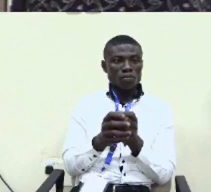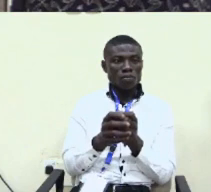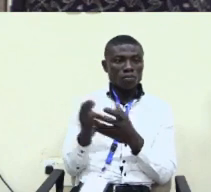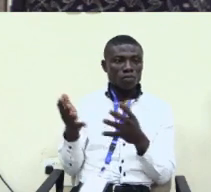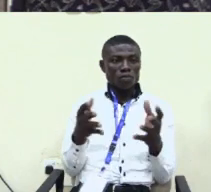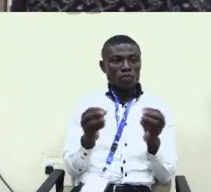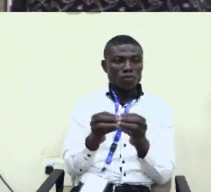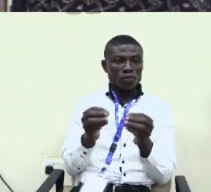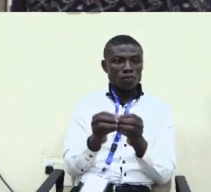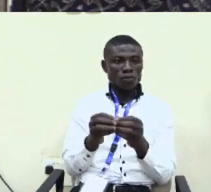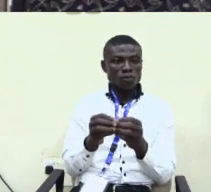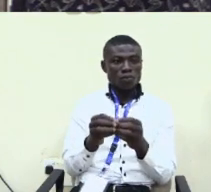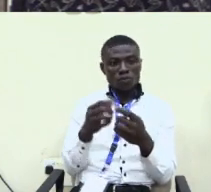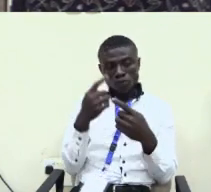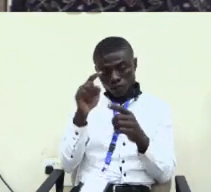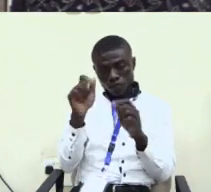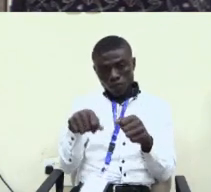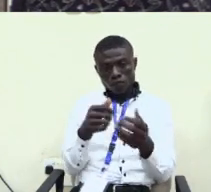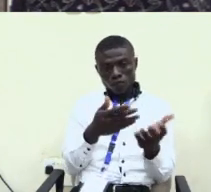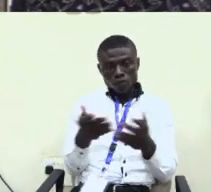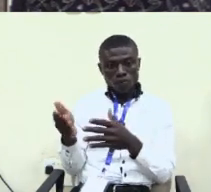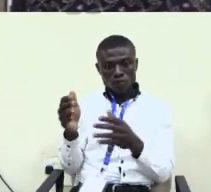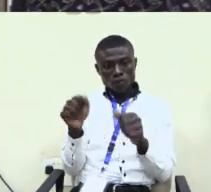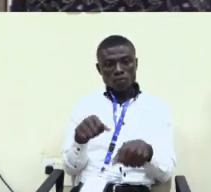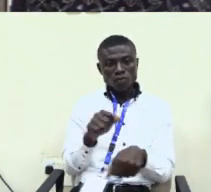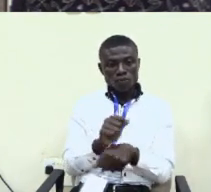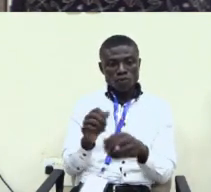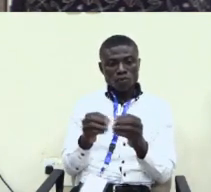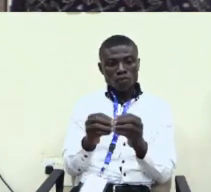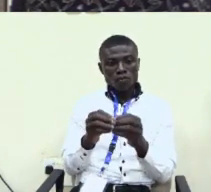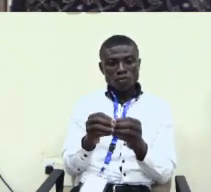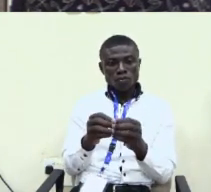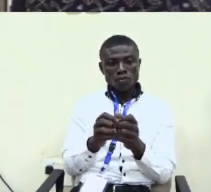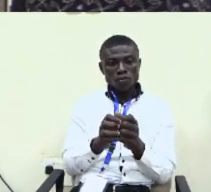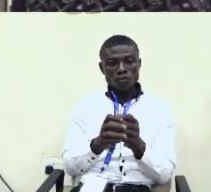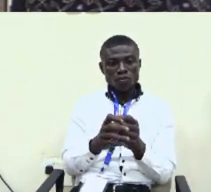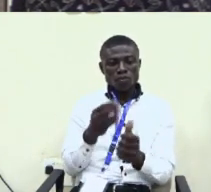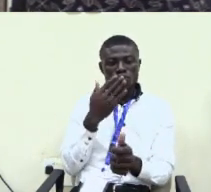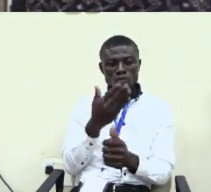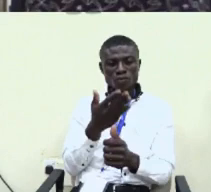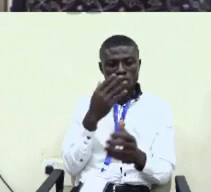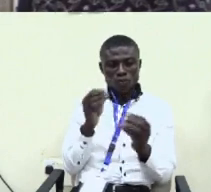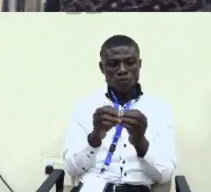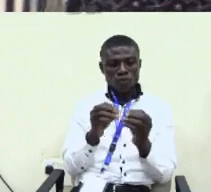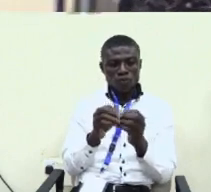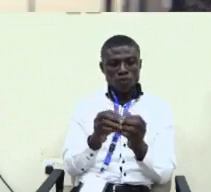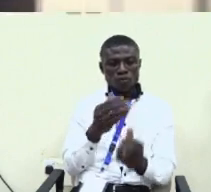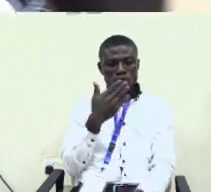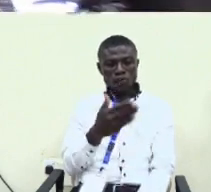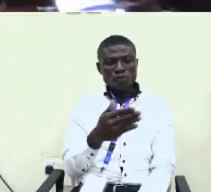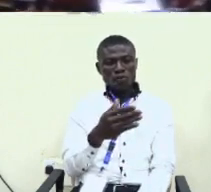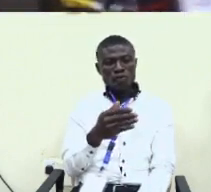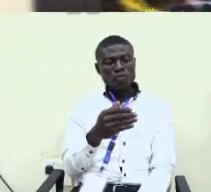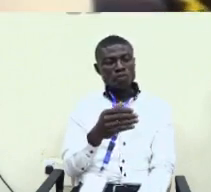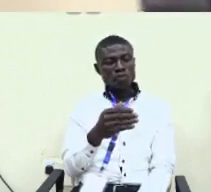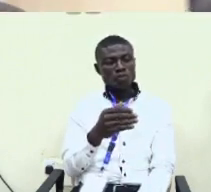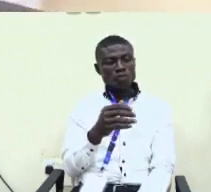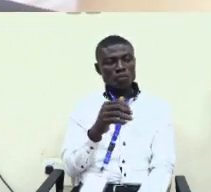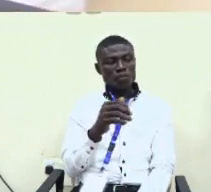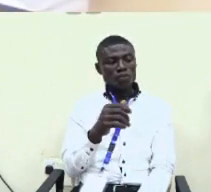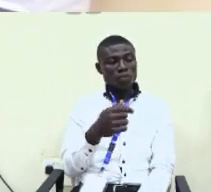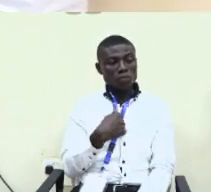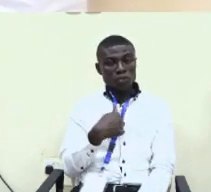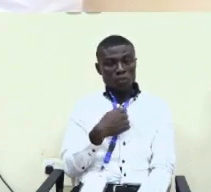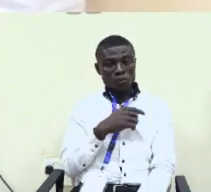impact than what might have happened? So pairing, yes. What are your thoughts on that? Yeah, thank you, Madam Moderator. I